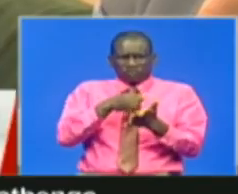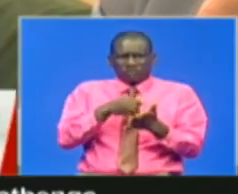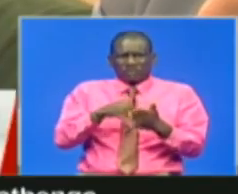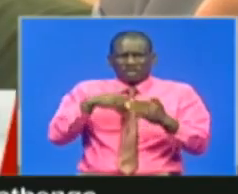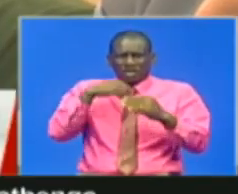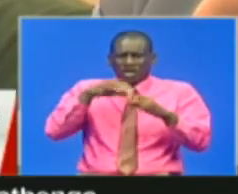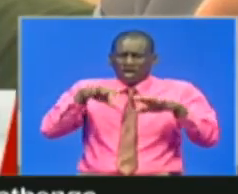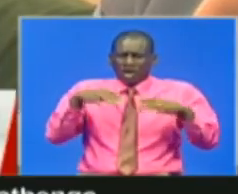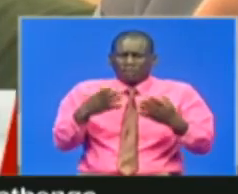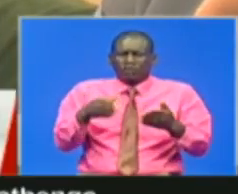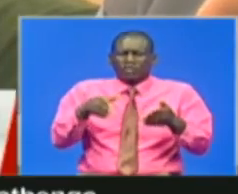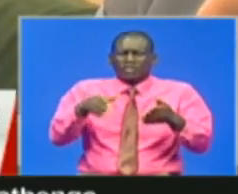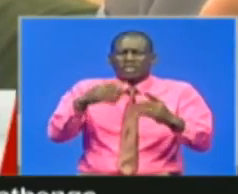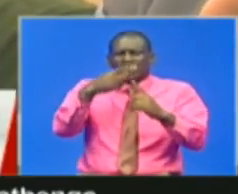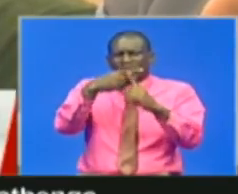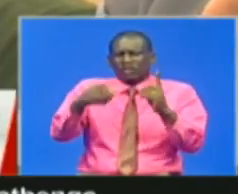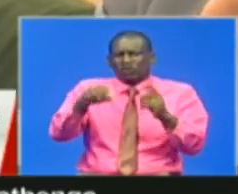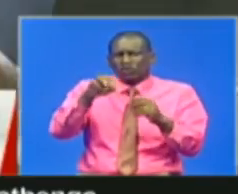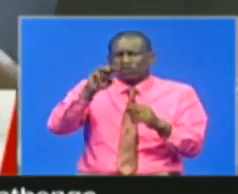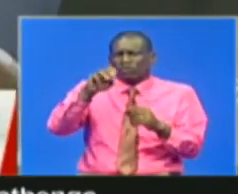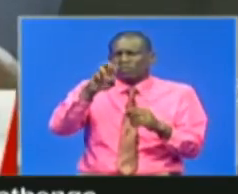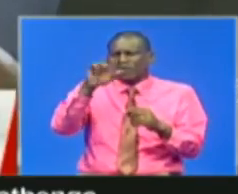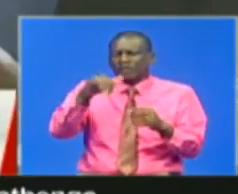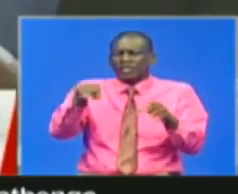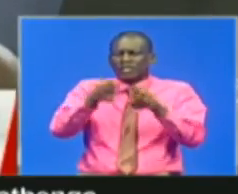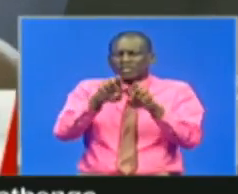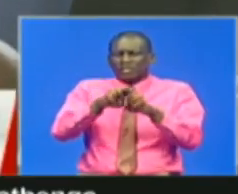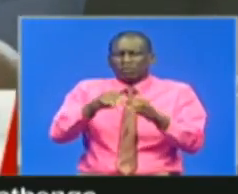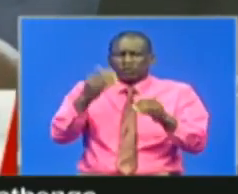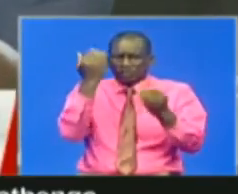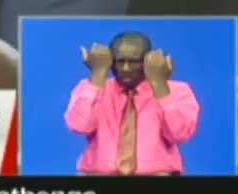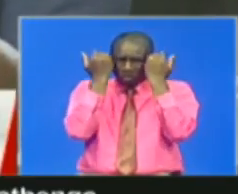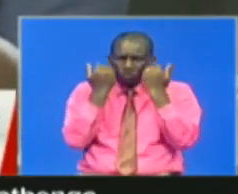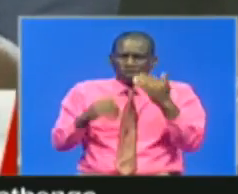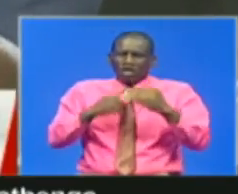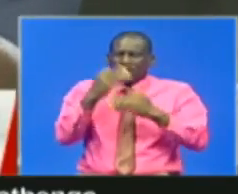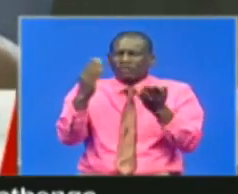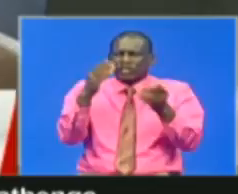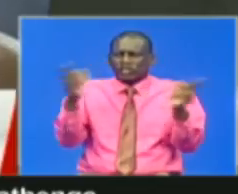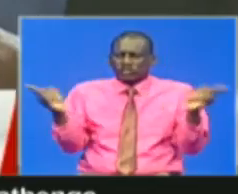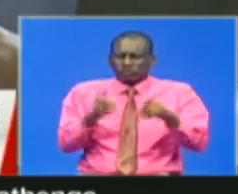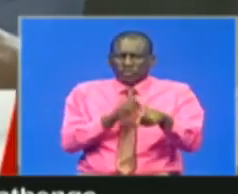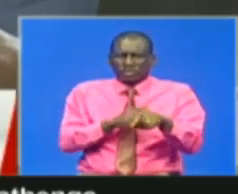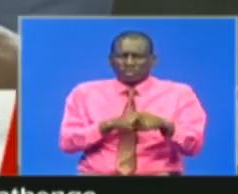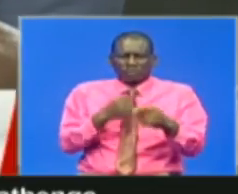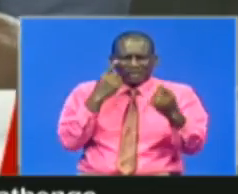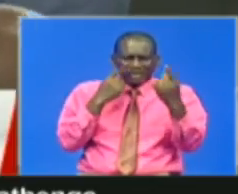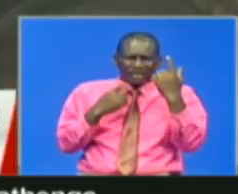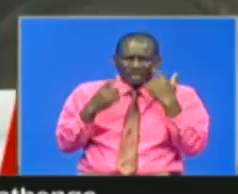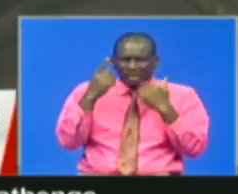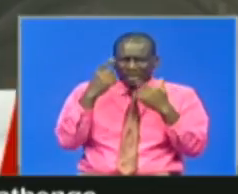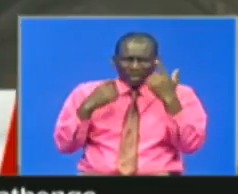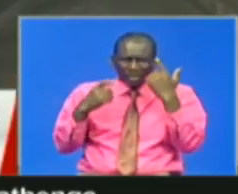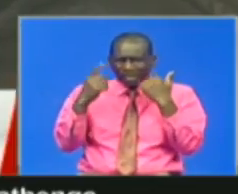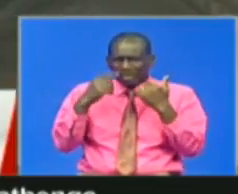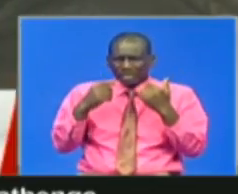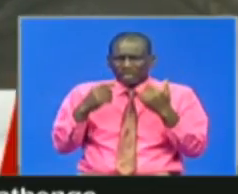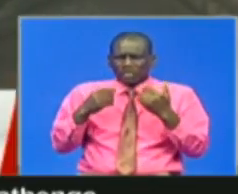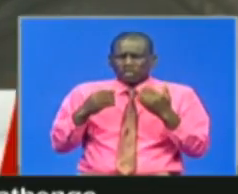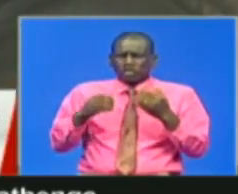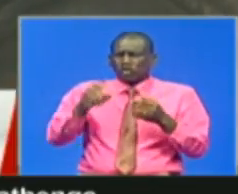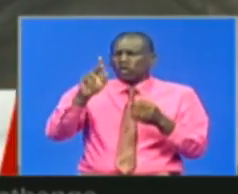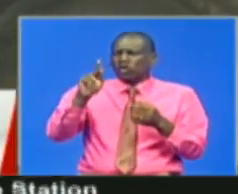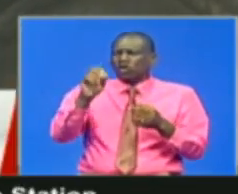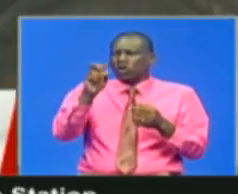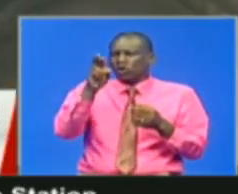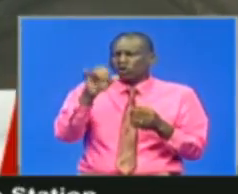of Mary Wamboi, was also in court. After a while, tears. The emotional Joseph Kori